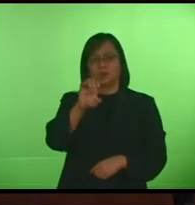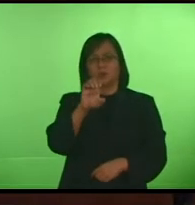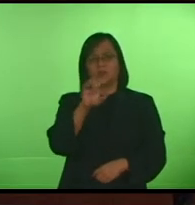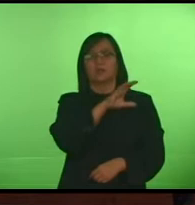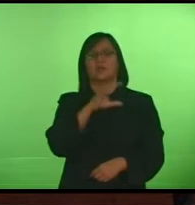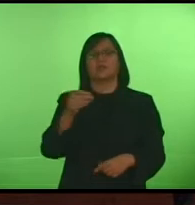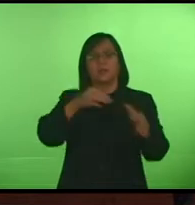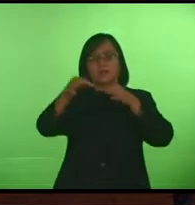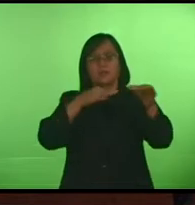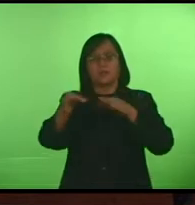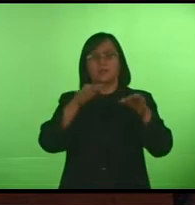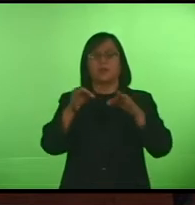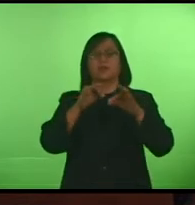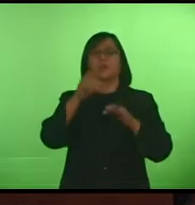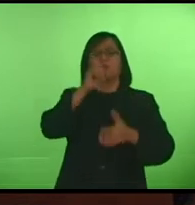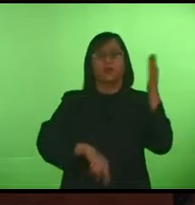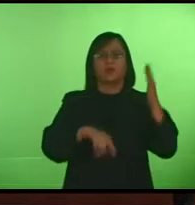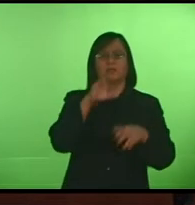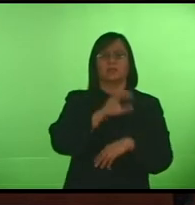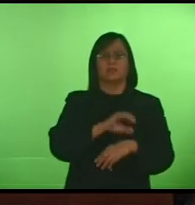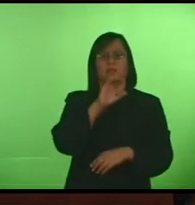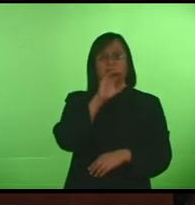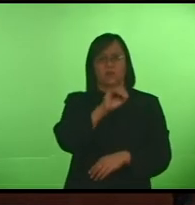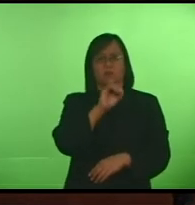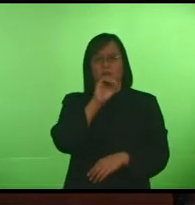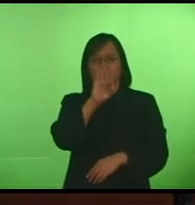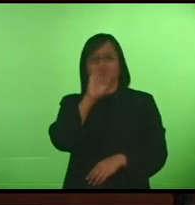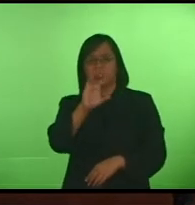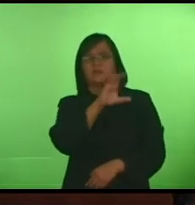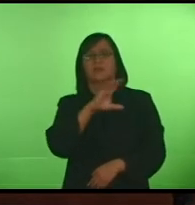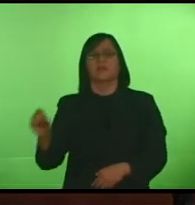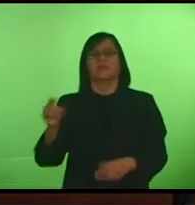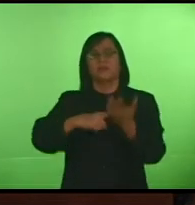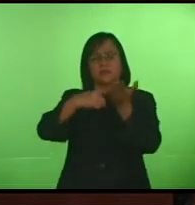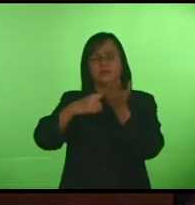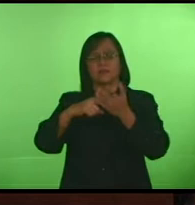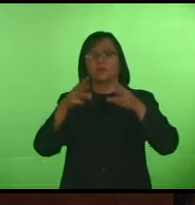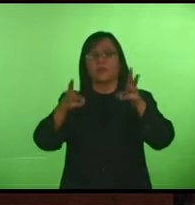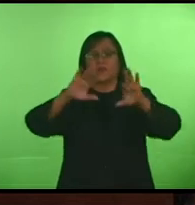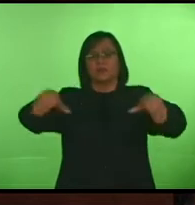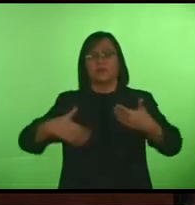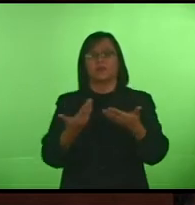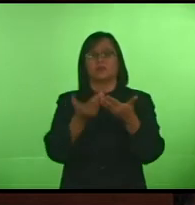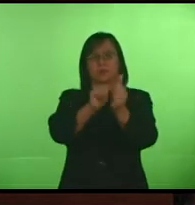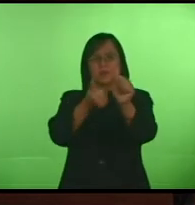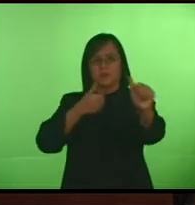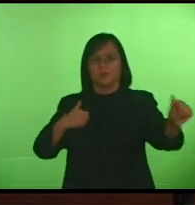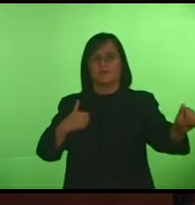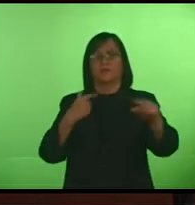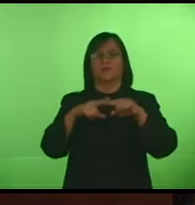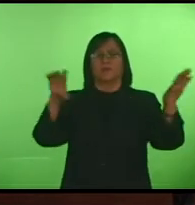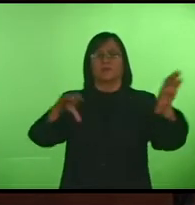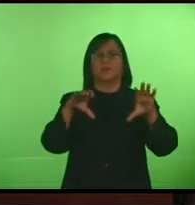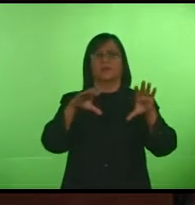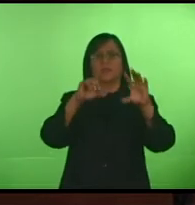how it depletes the ozone layer. Discuss ways to prevent this harmful substance from damaging the ozone